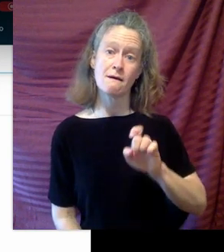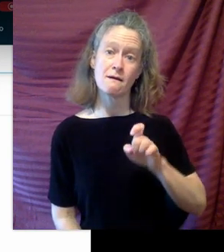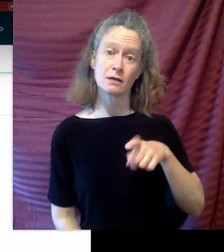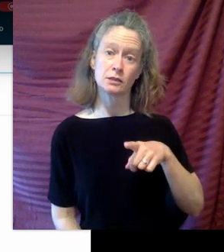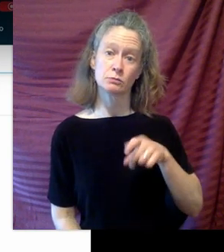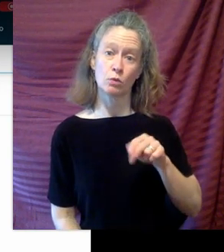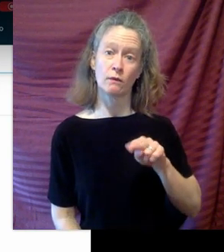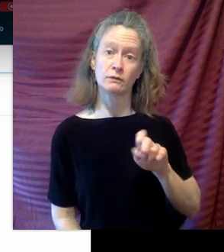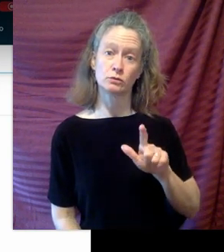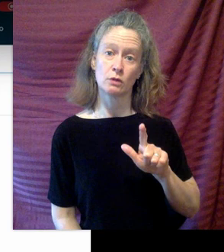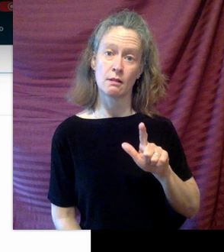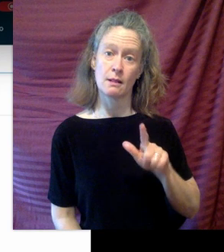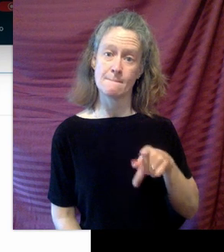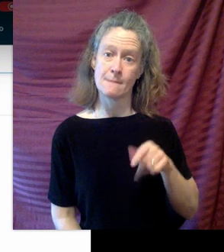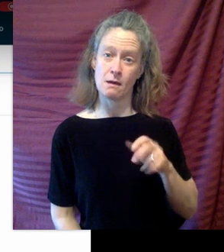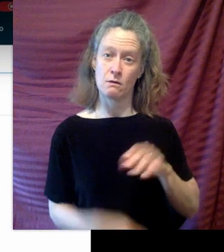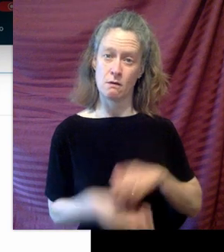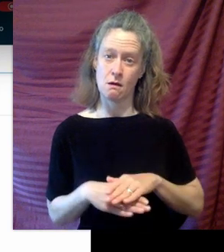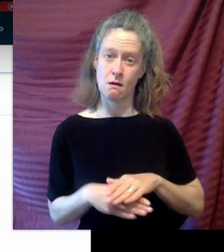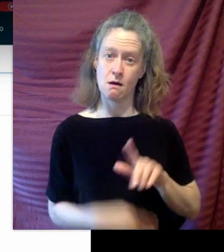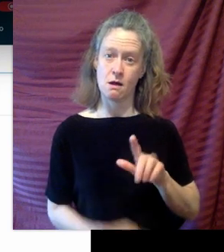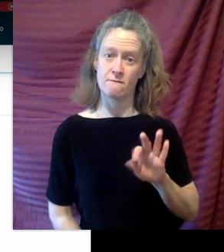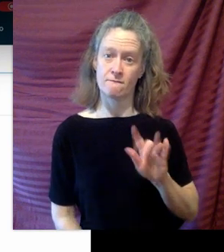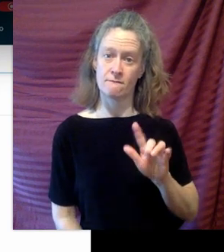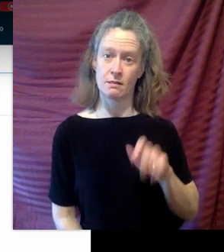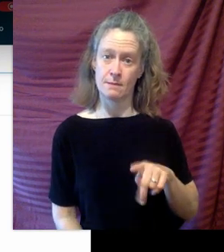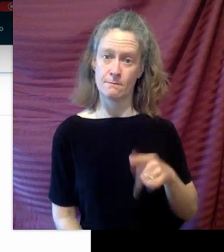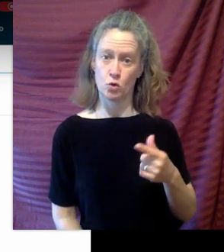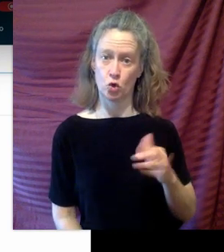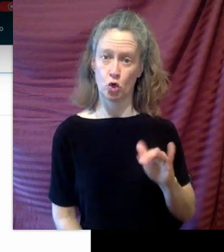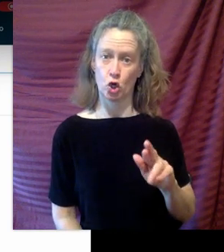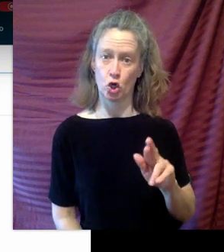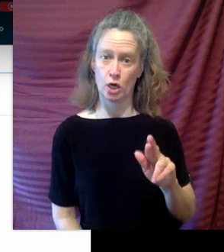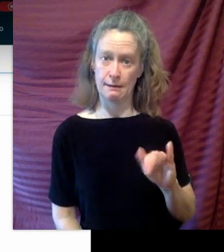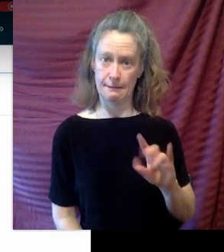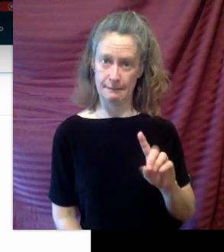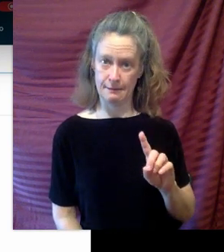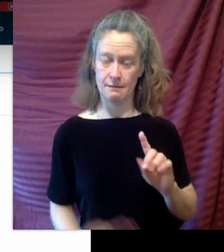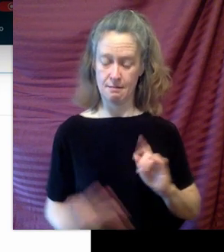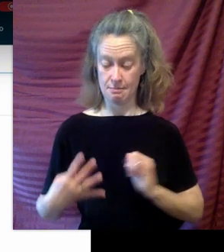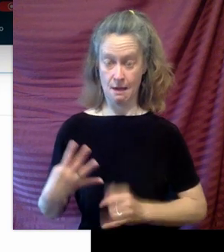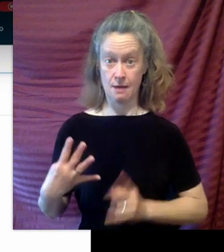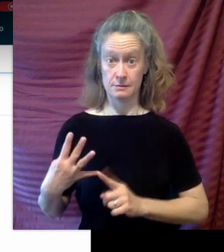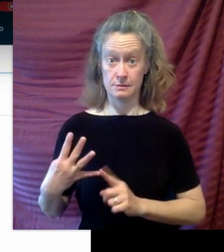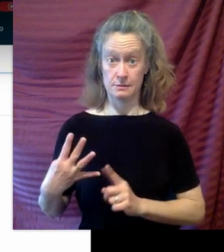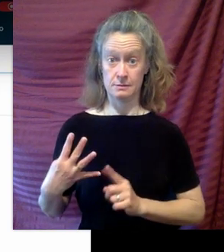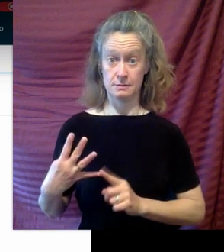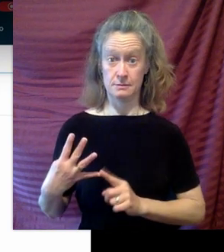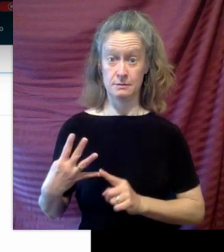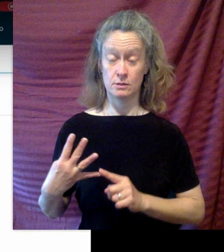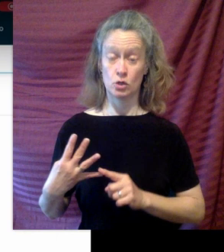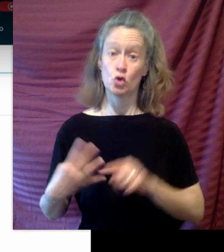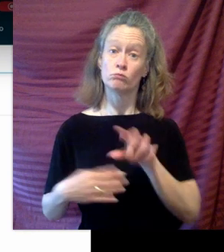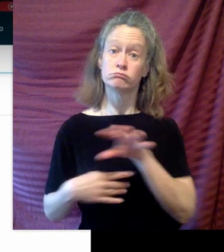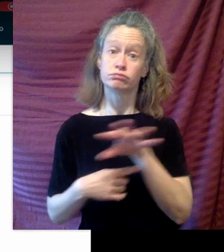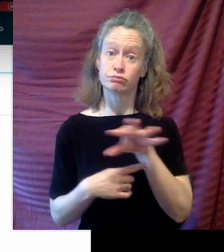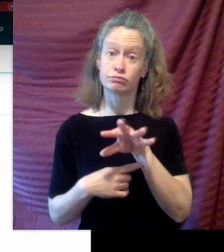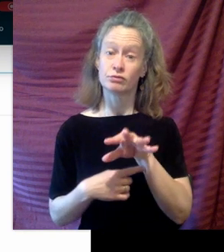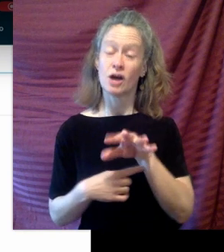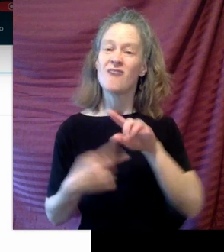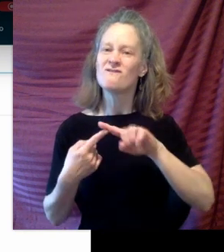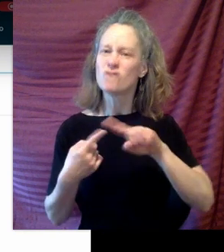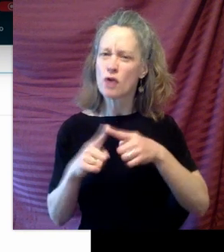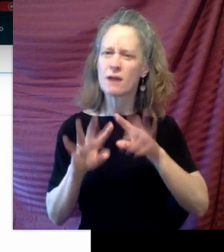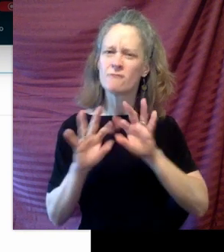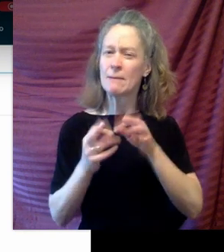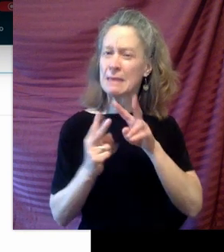Flipgrid. And the last one, we want you to record a video of a family or friend looking at